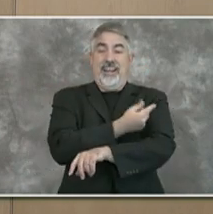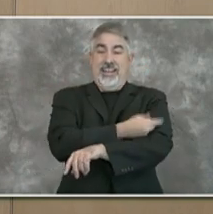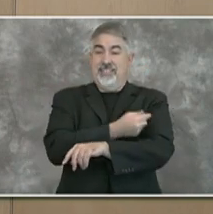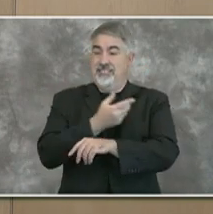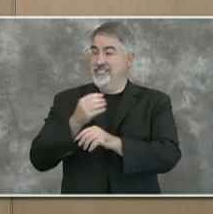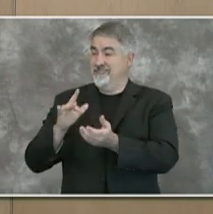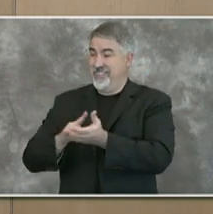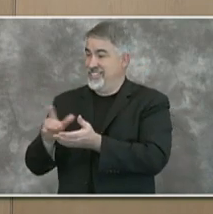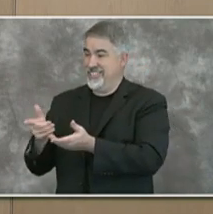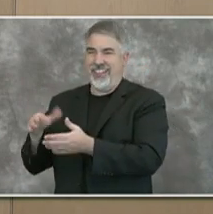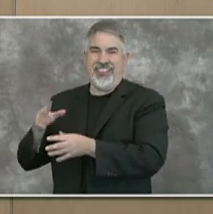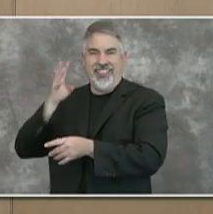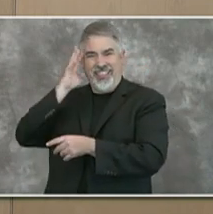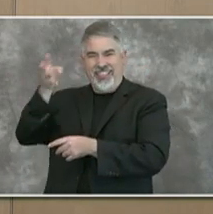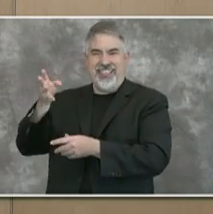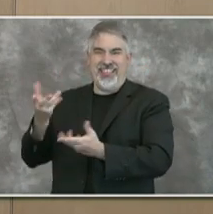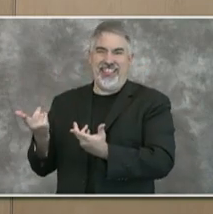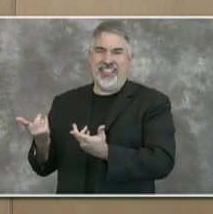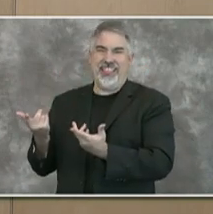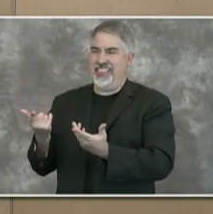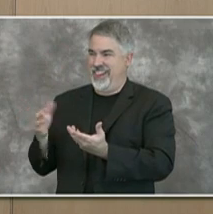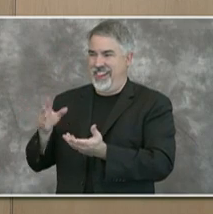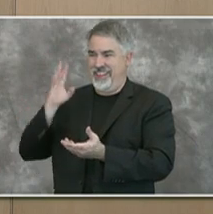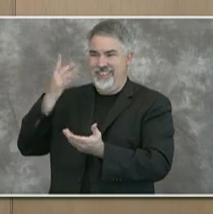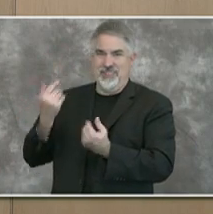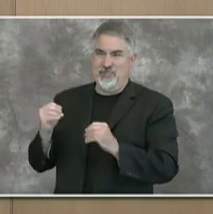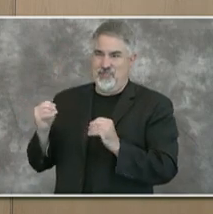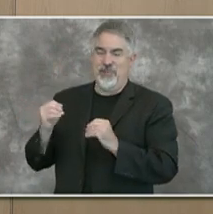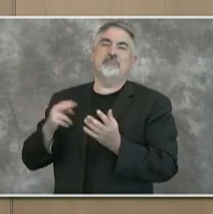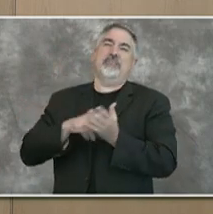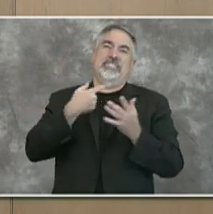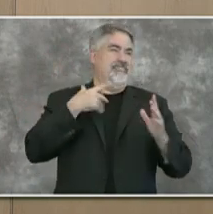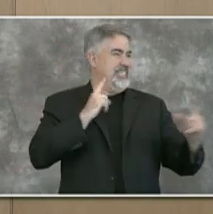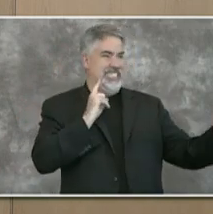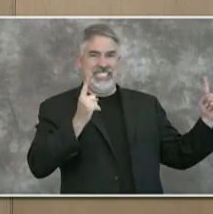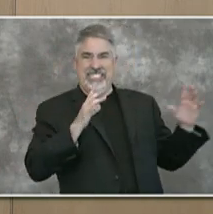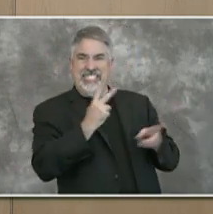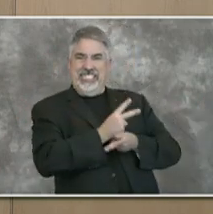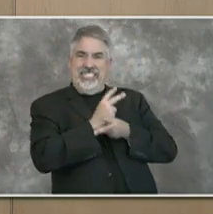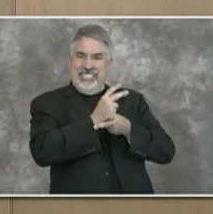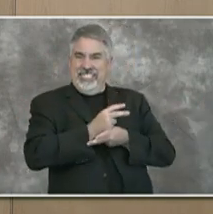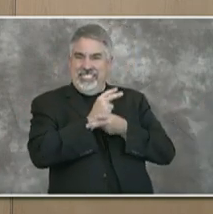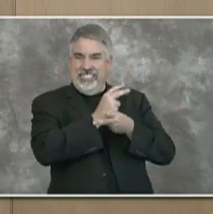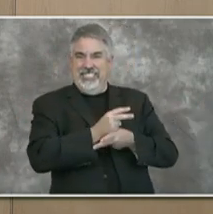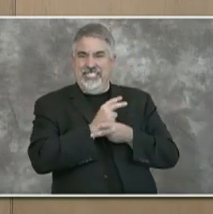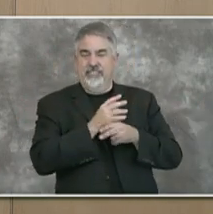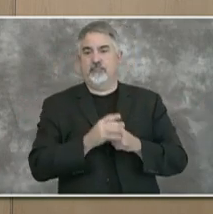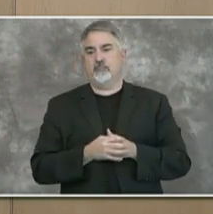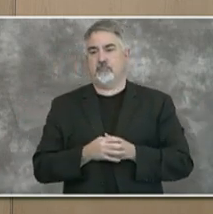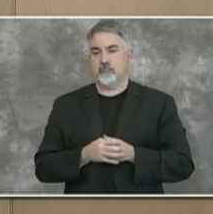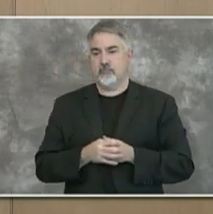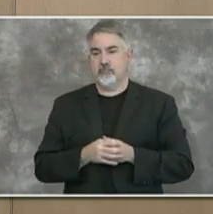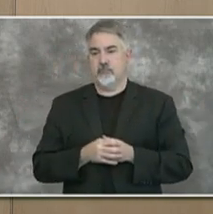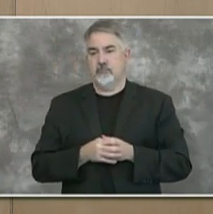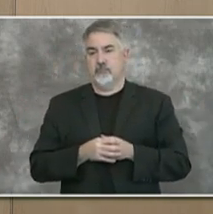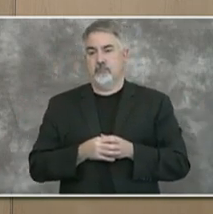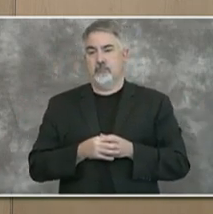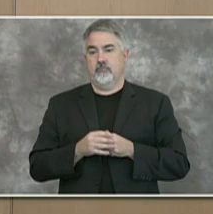not available. So thank you for your attention, and now I'd like to welcome Chairman Cox back to the